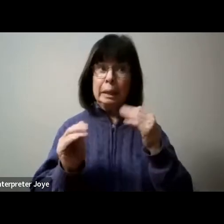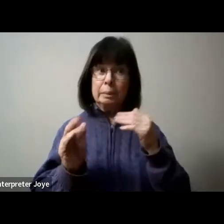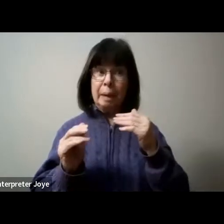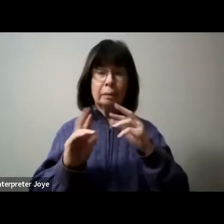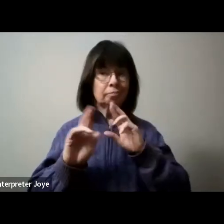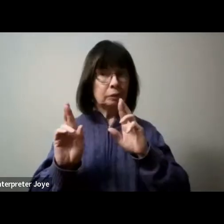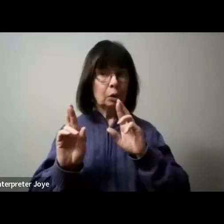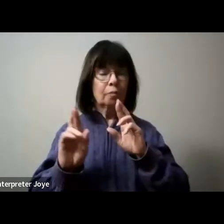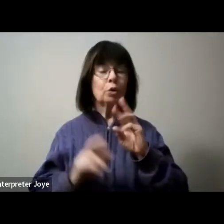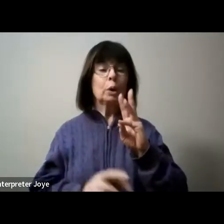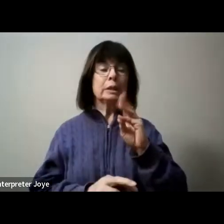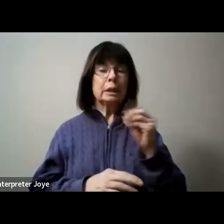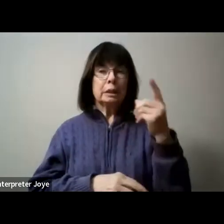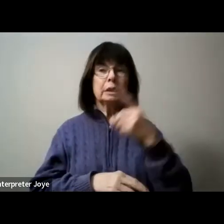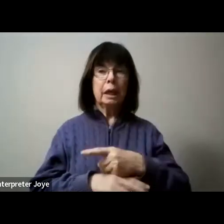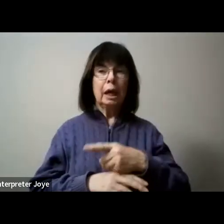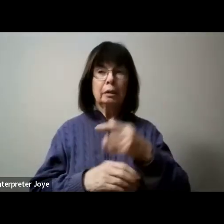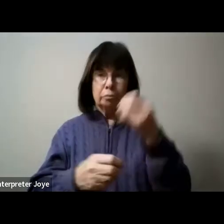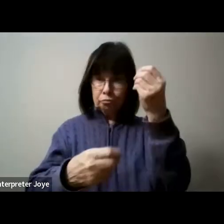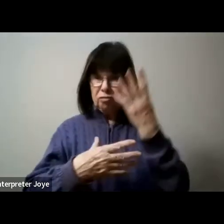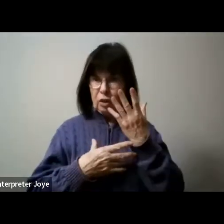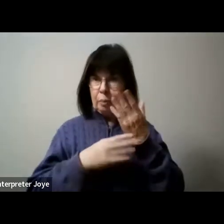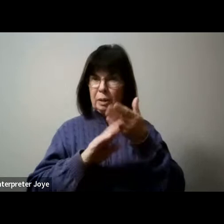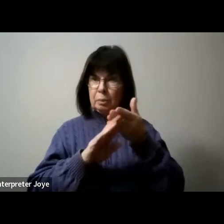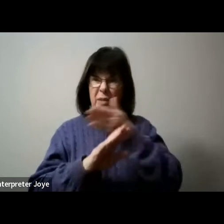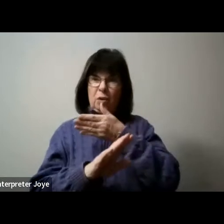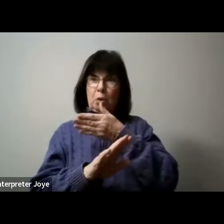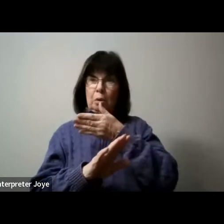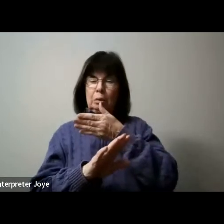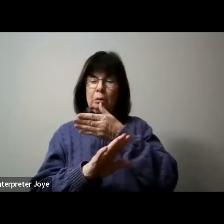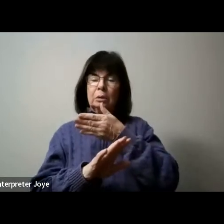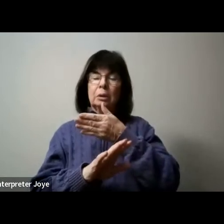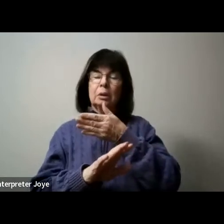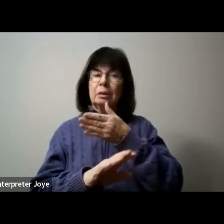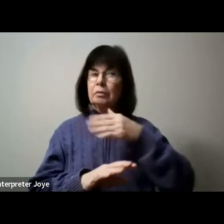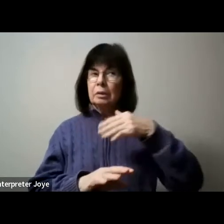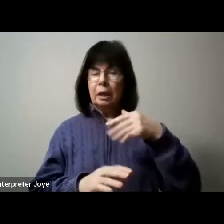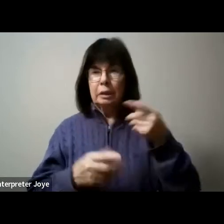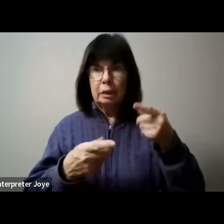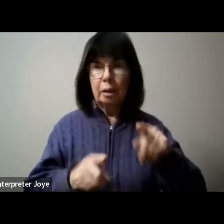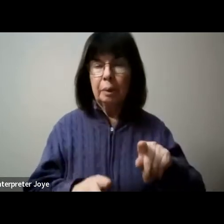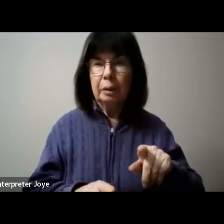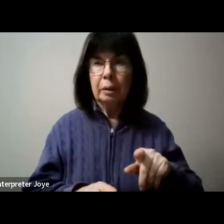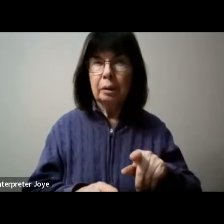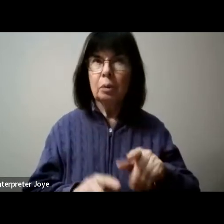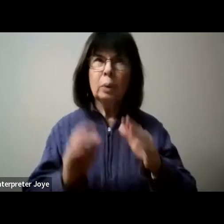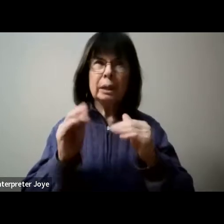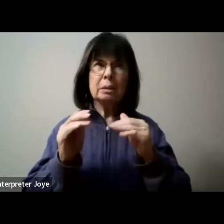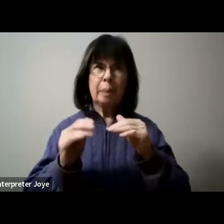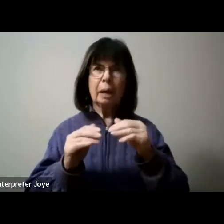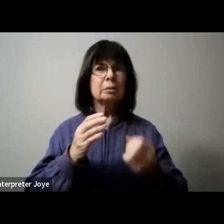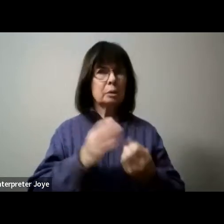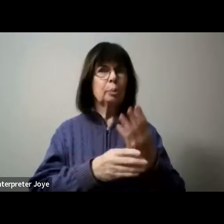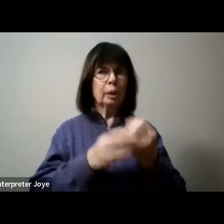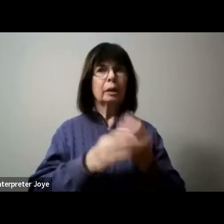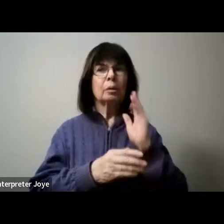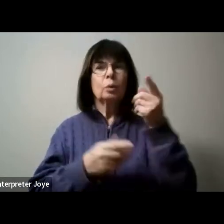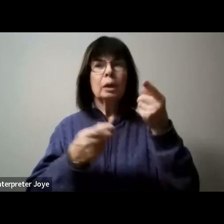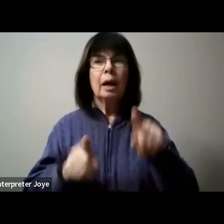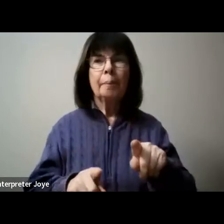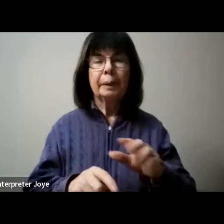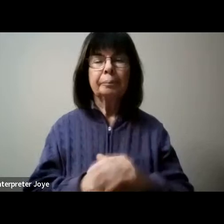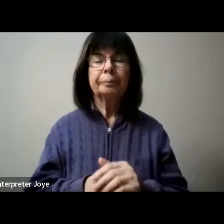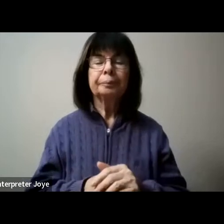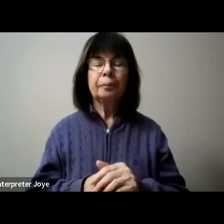current administration, and they haven't given that yet. And so we're expecting sometime in spring. The biggest